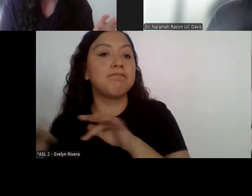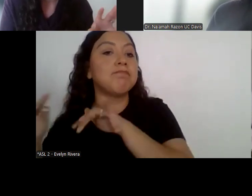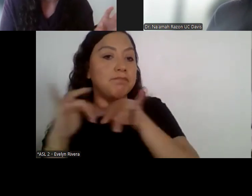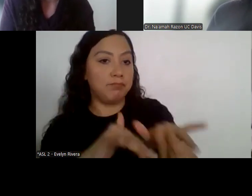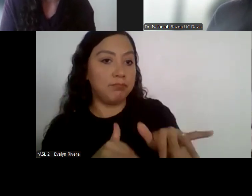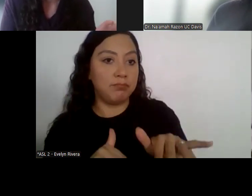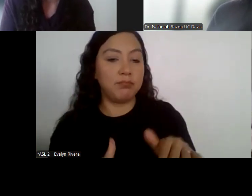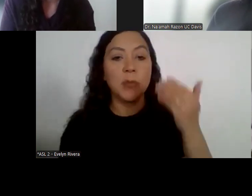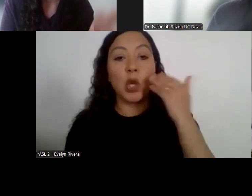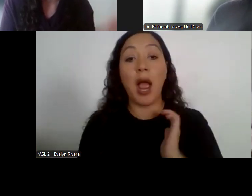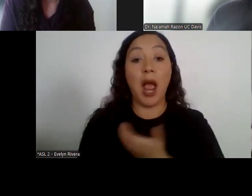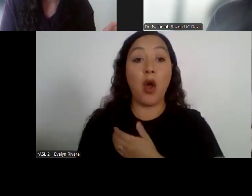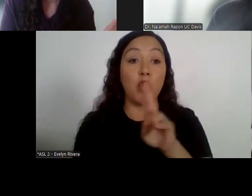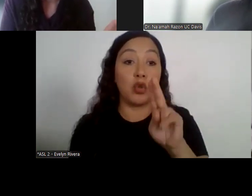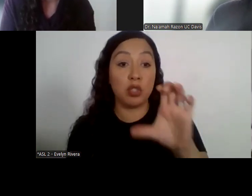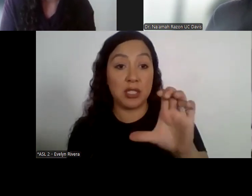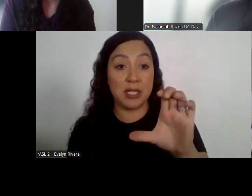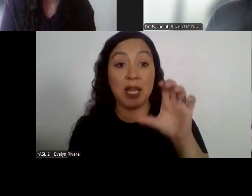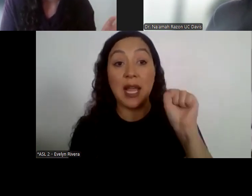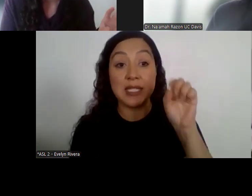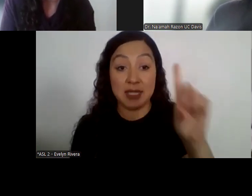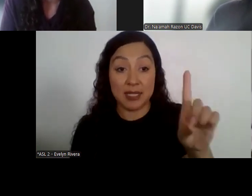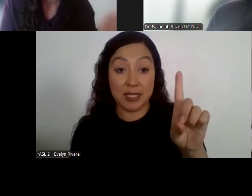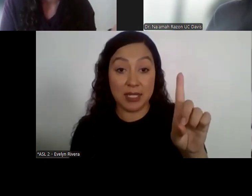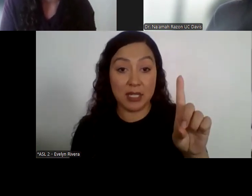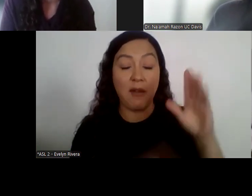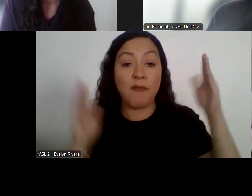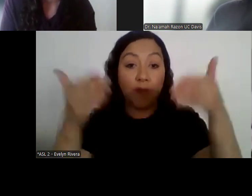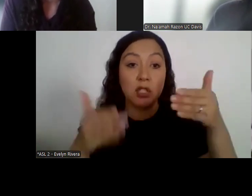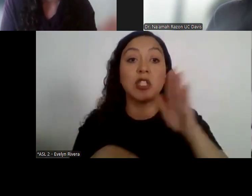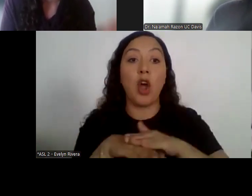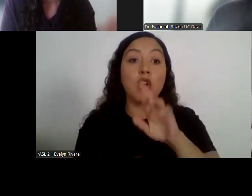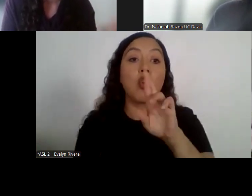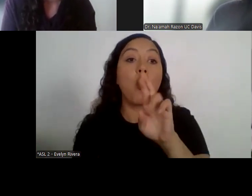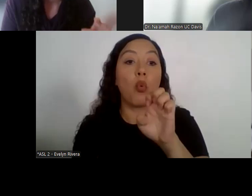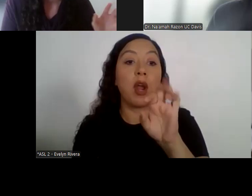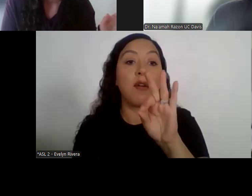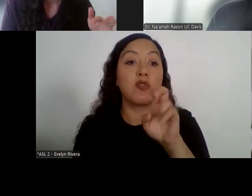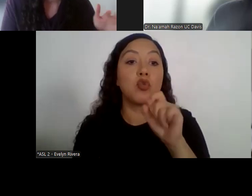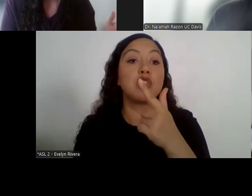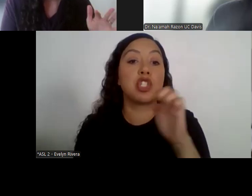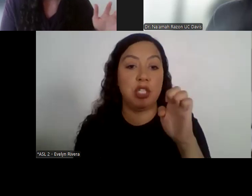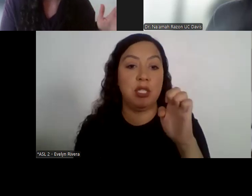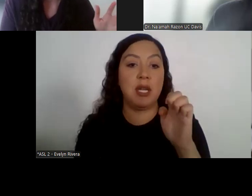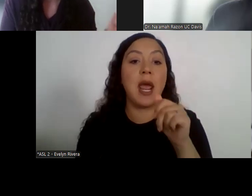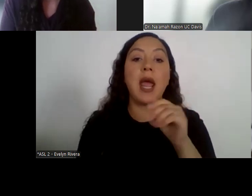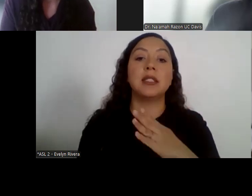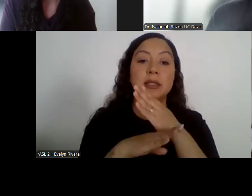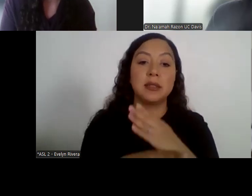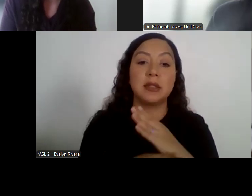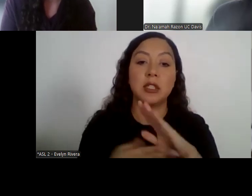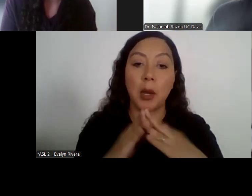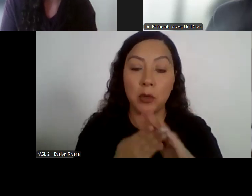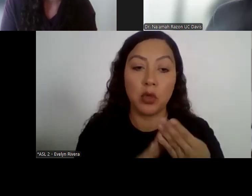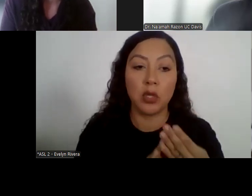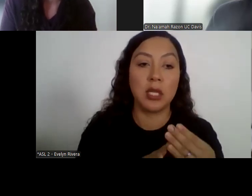Diego colleagues have been focused kind of exclusively on the refugee and asylum seeking community, and it's been all from